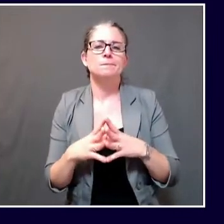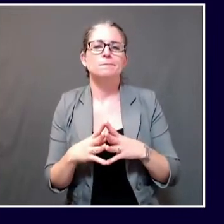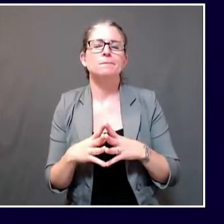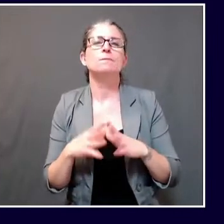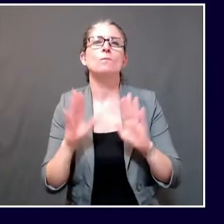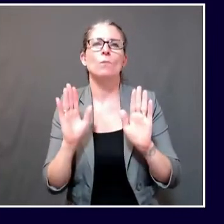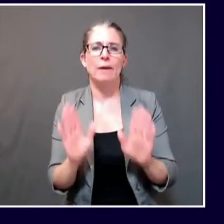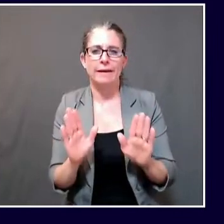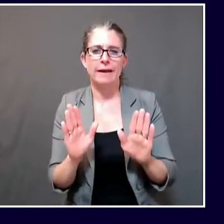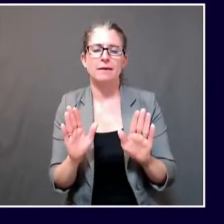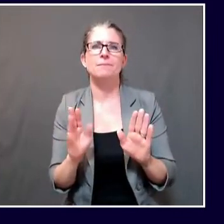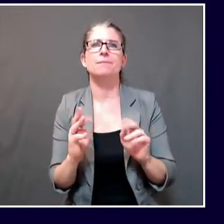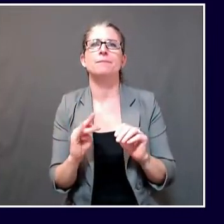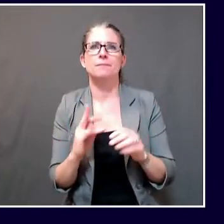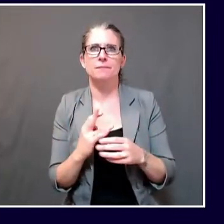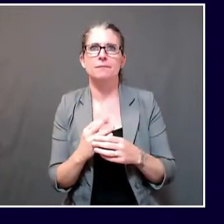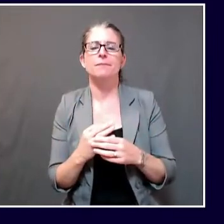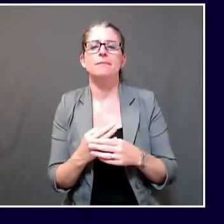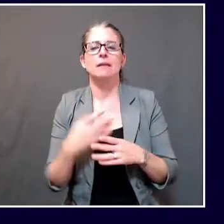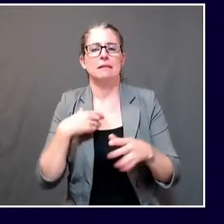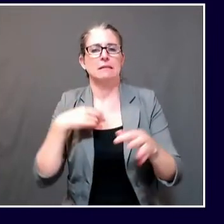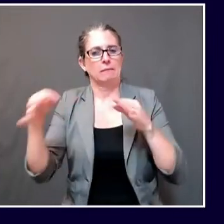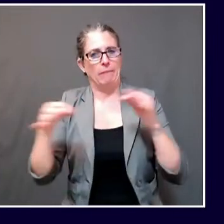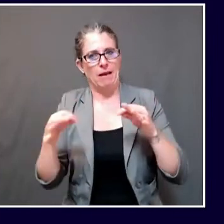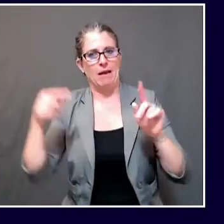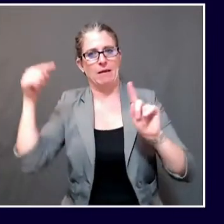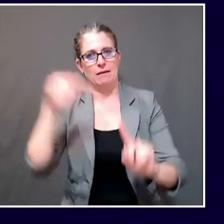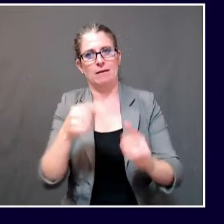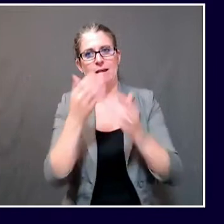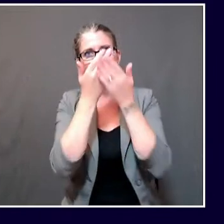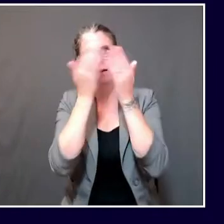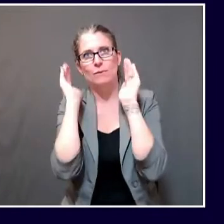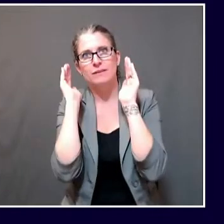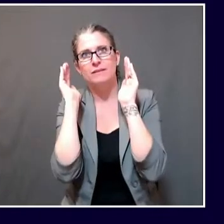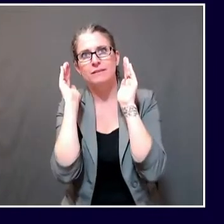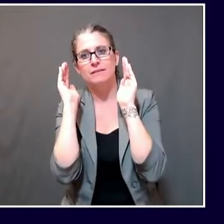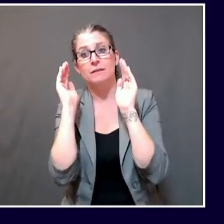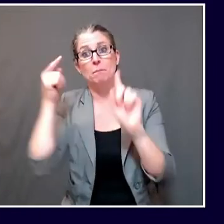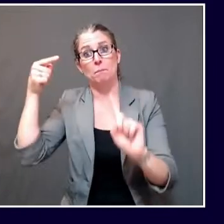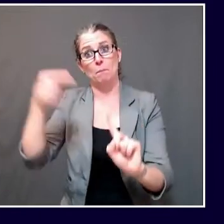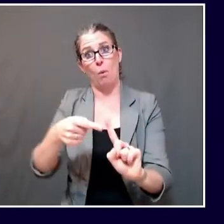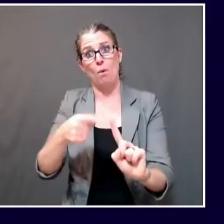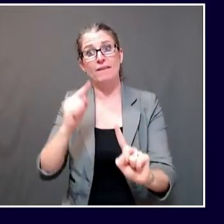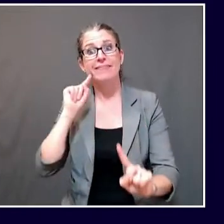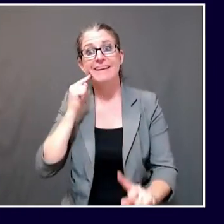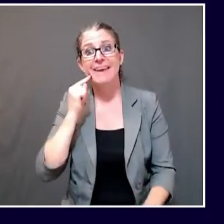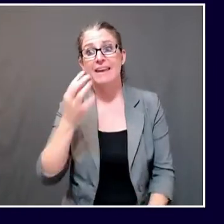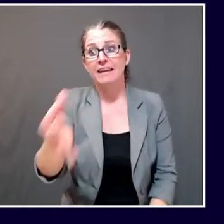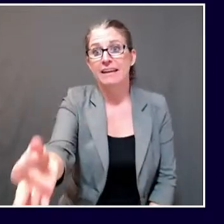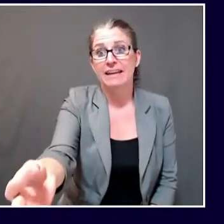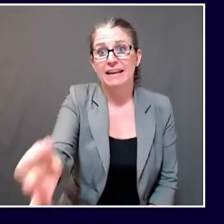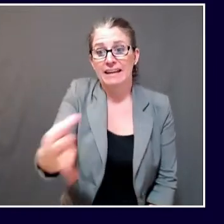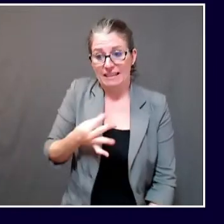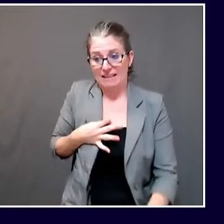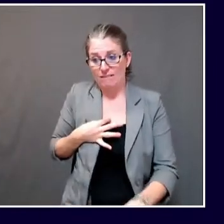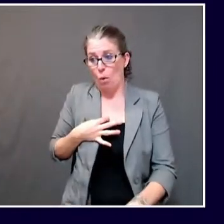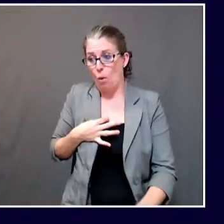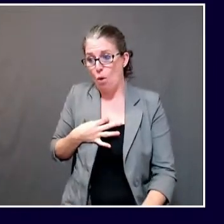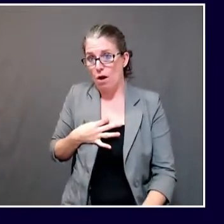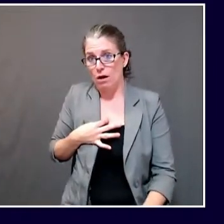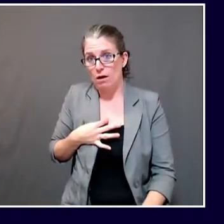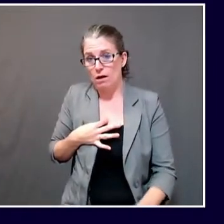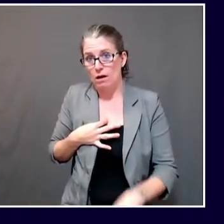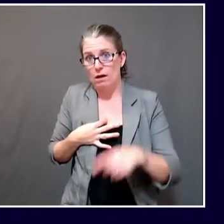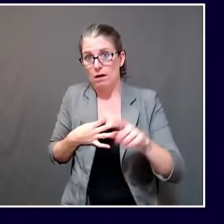their overall risk level or their risk categorization going in. So in general, it's more about concern